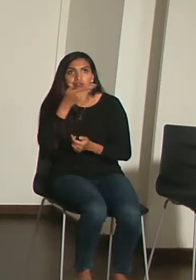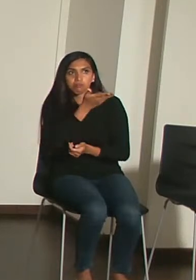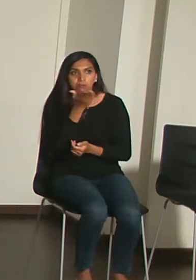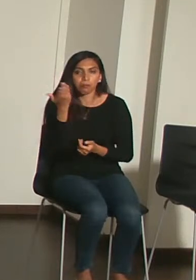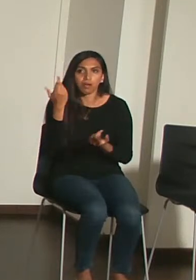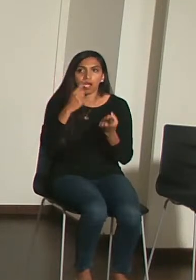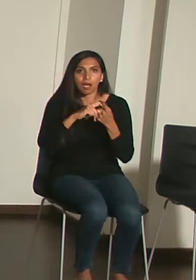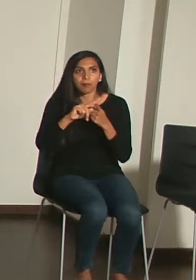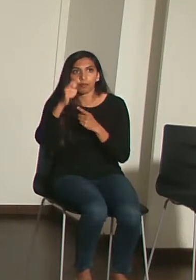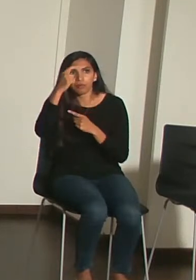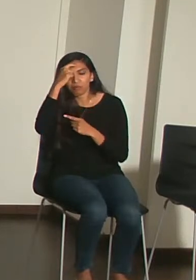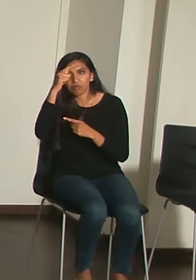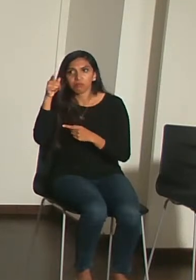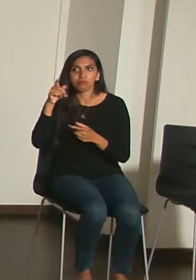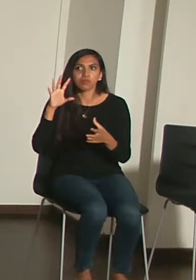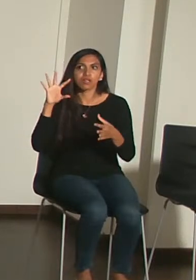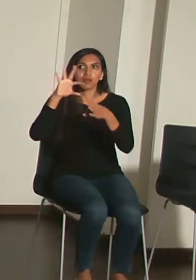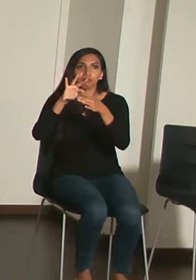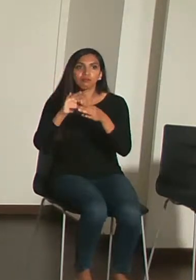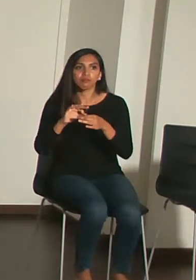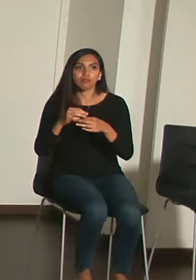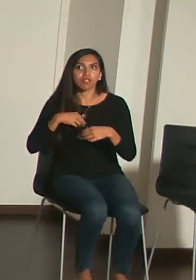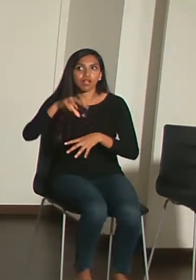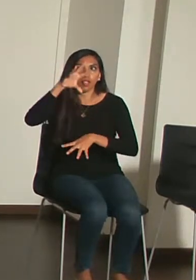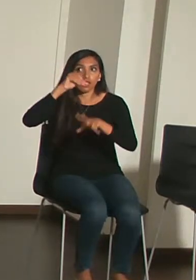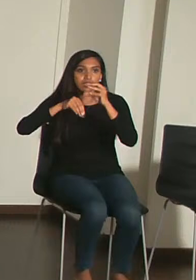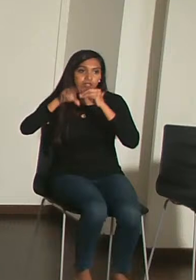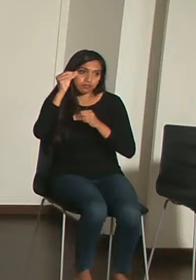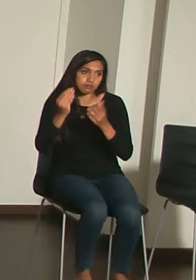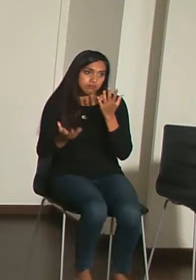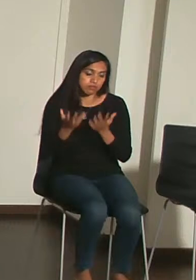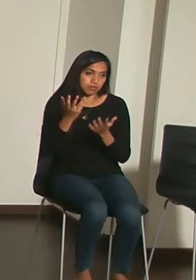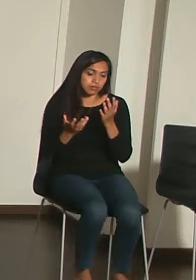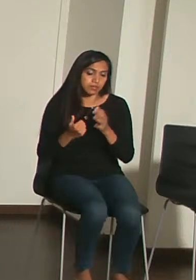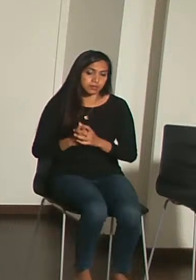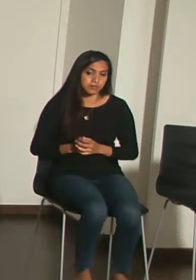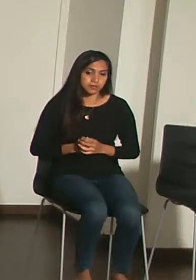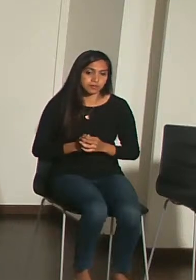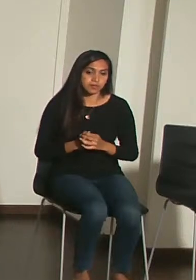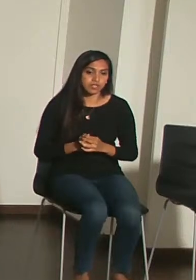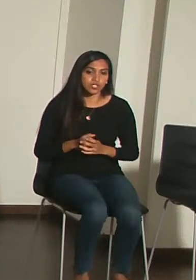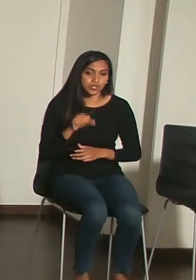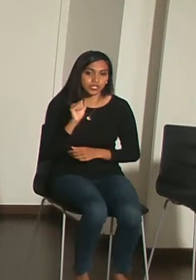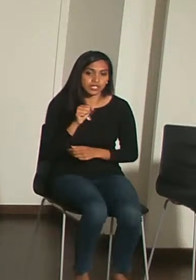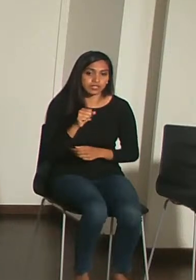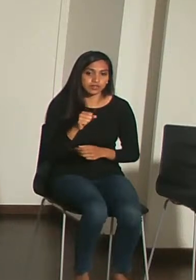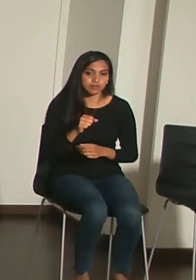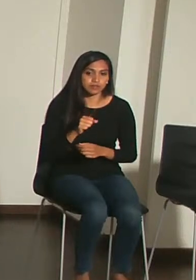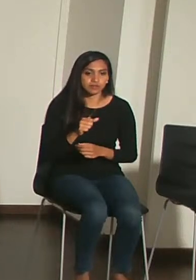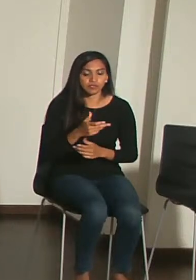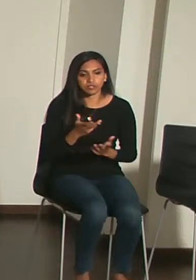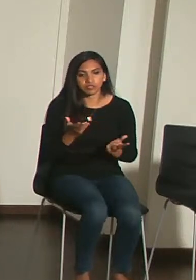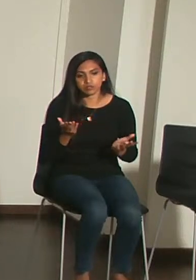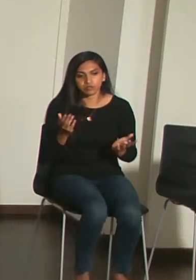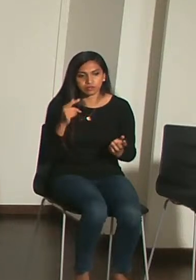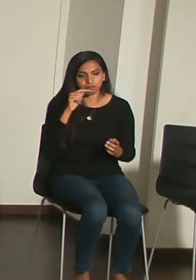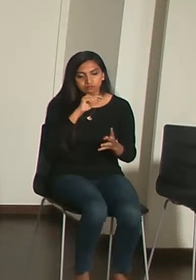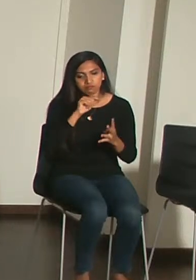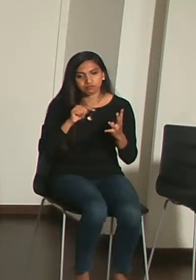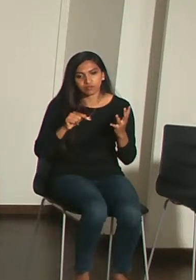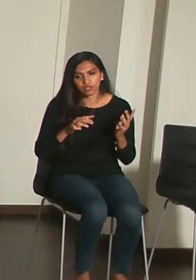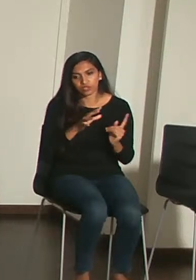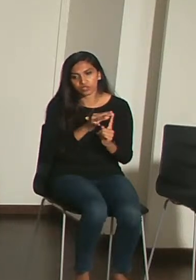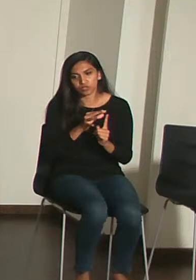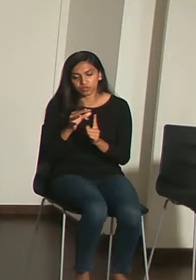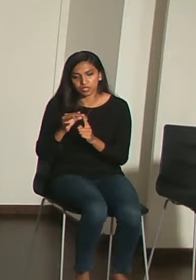that, another way in which they would learn about that. So I think that's the way we would,